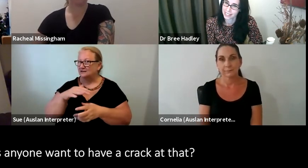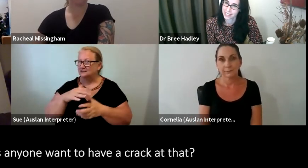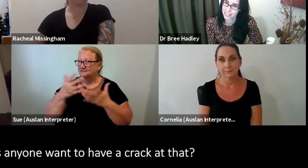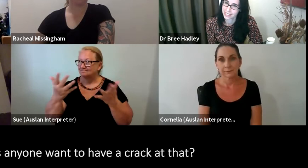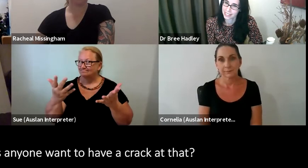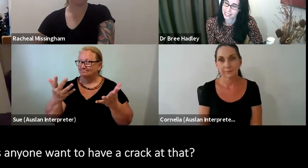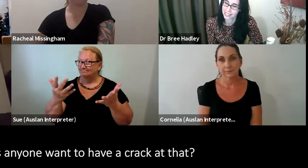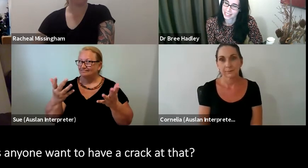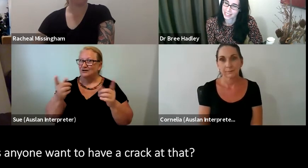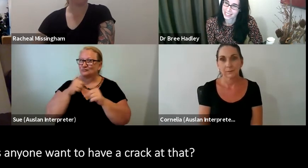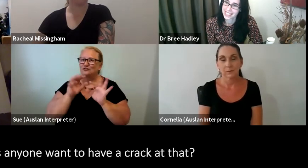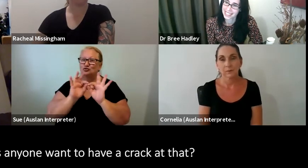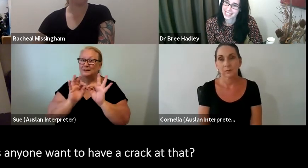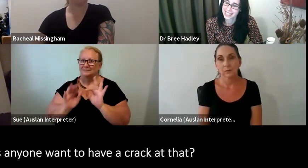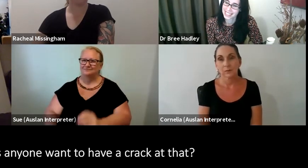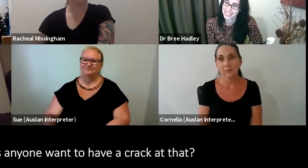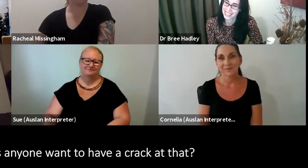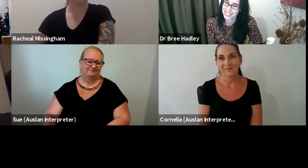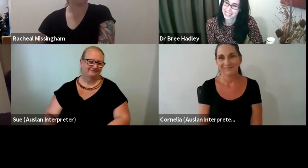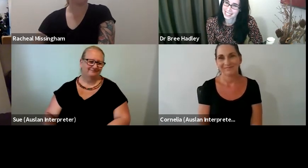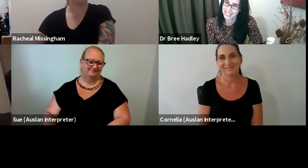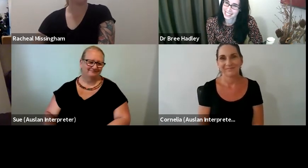Does anyone want to have a crack at that?